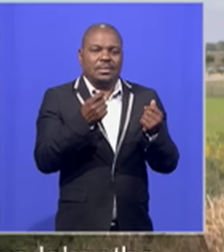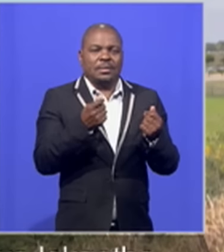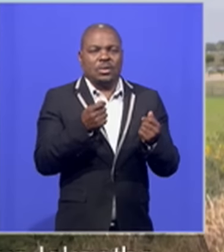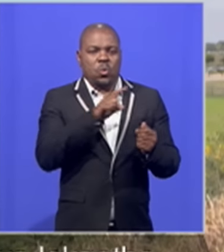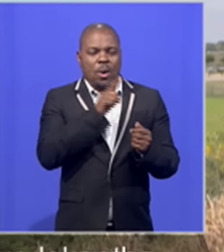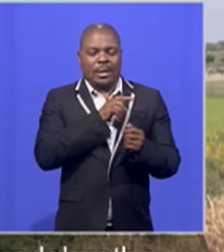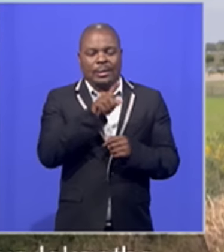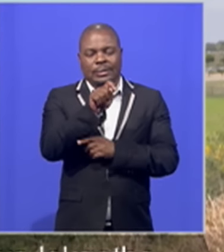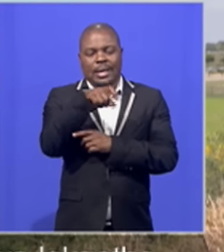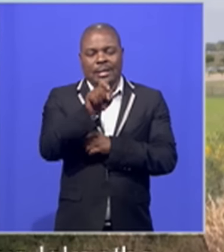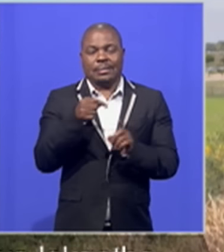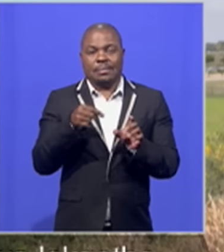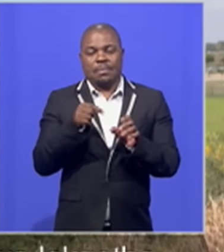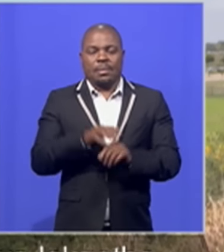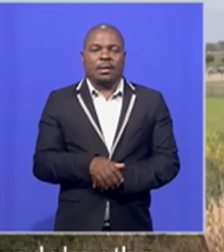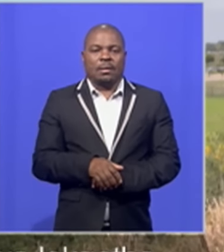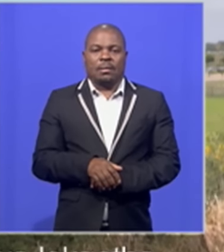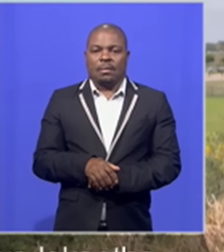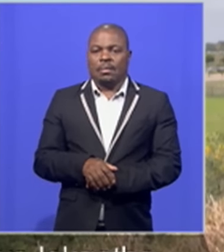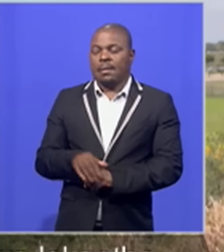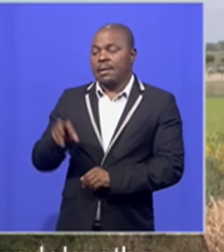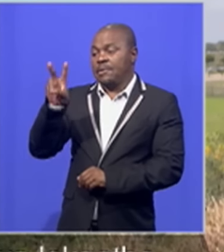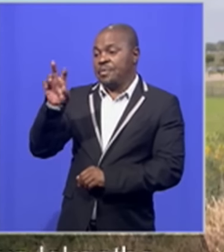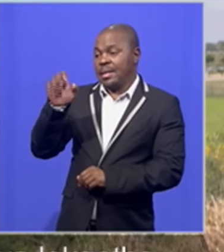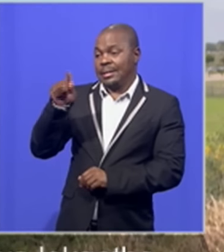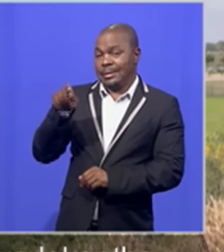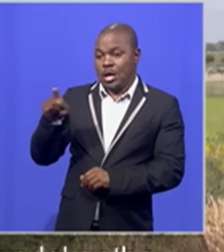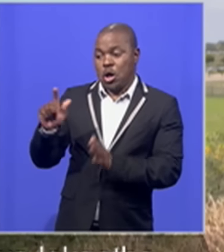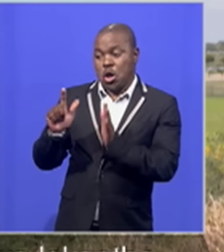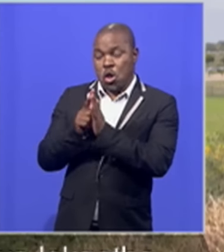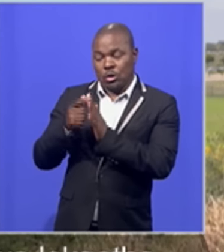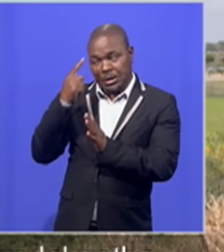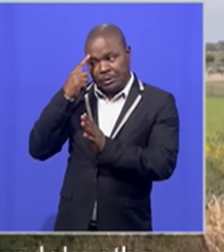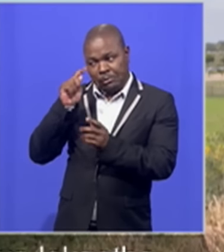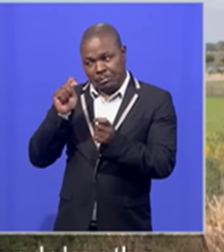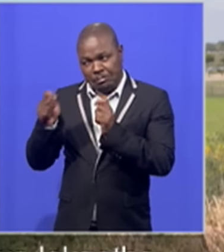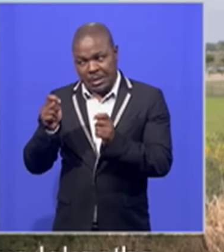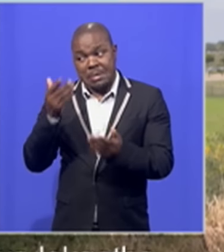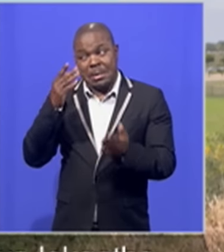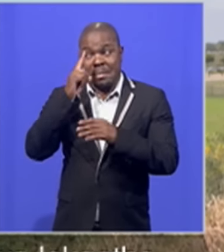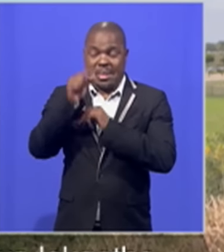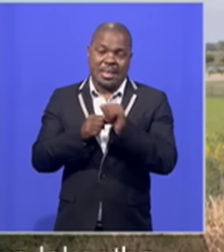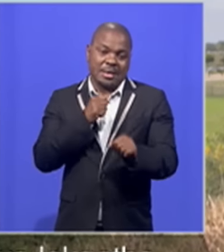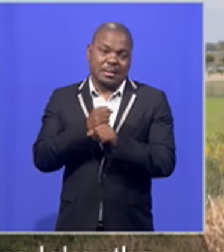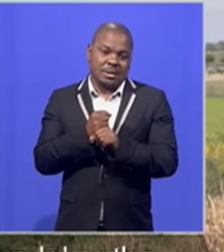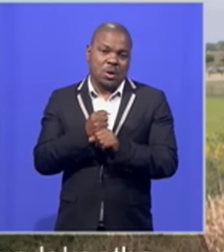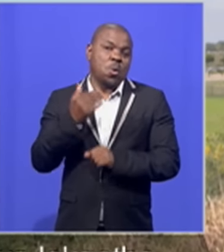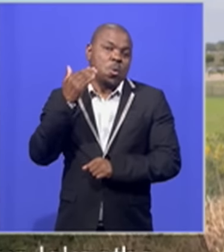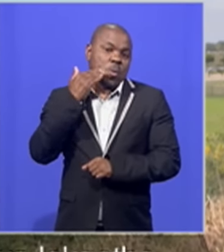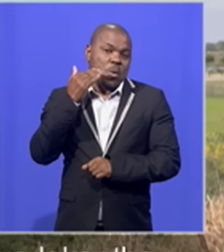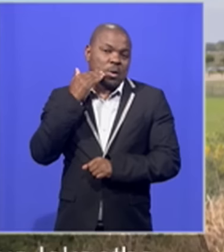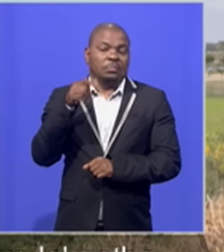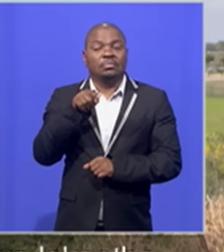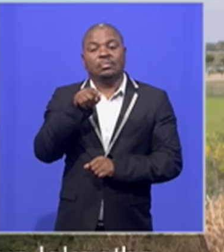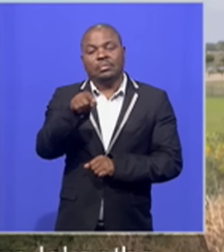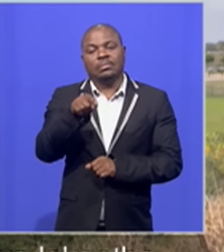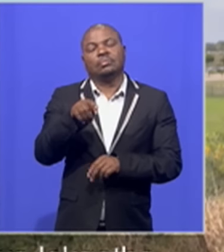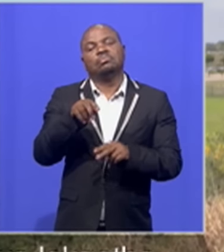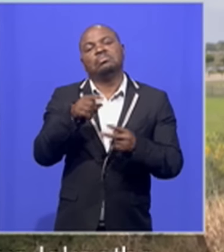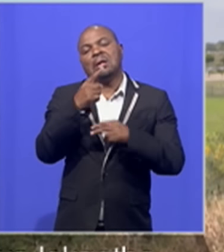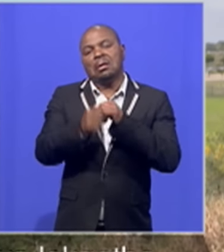lekgetho. Diphetogo tse di tshitshintsweng mo molaong wa VAT di ka nna tsa diragadiwa mo ngwageng o tlang fa kgwedi ya Ferikgong e tlhola